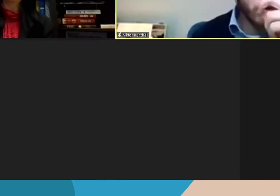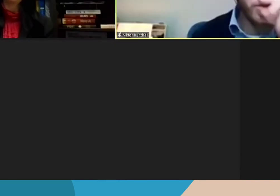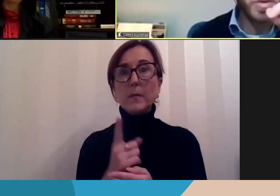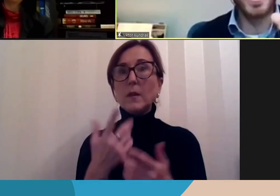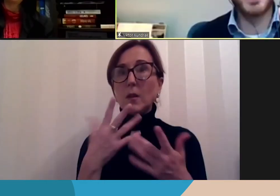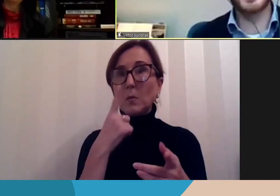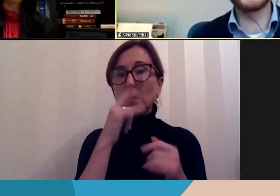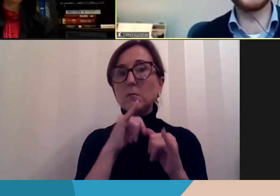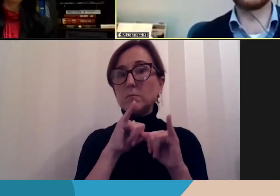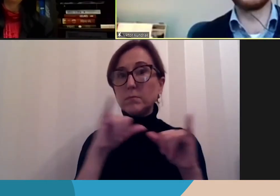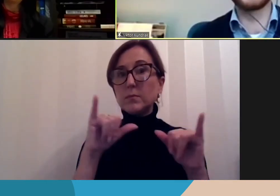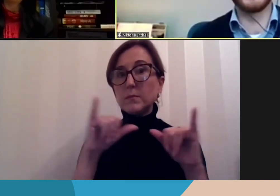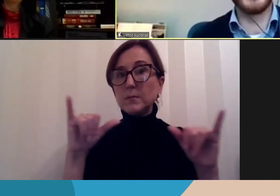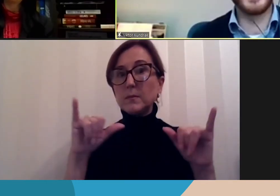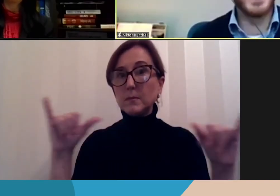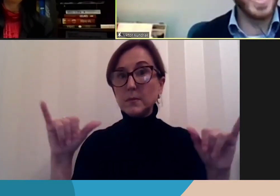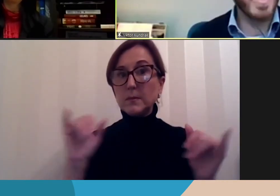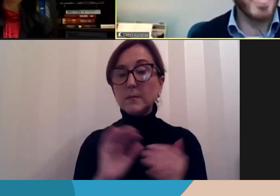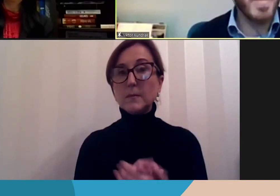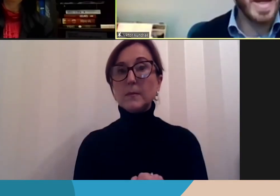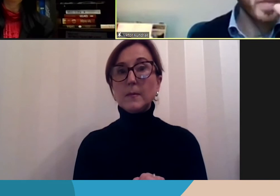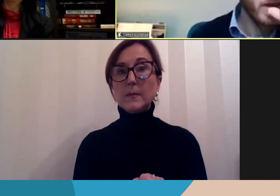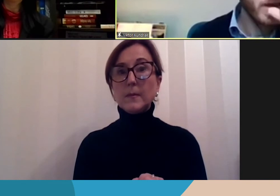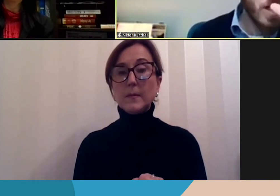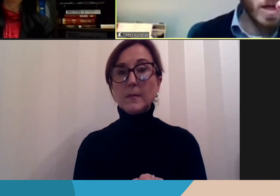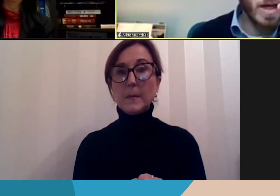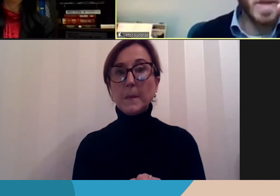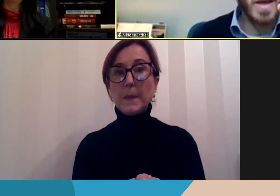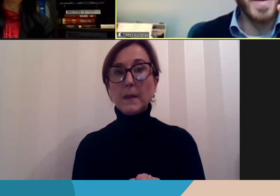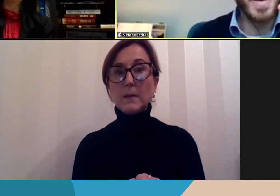interesting constitutional court's decision in the Czech Republic